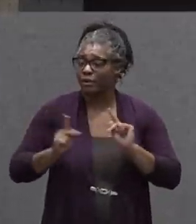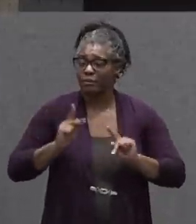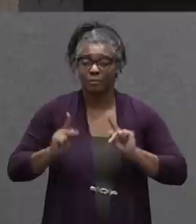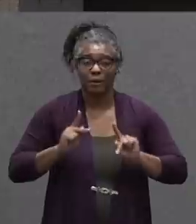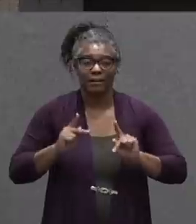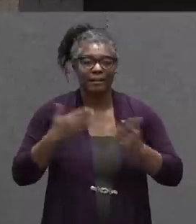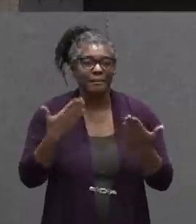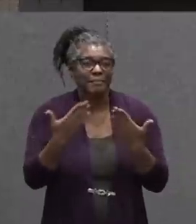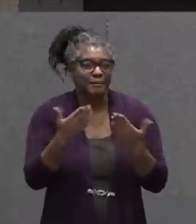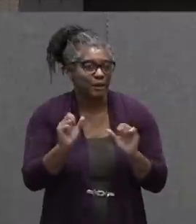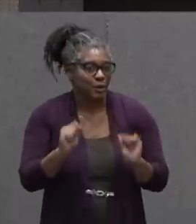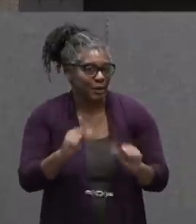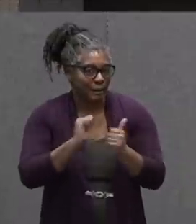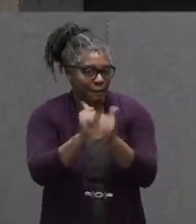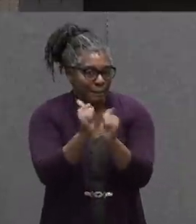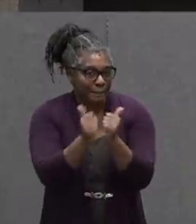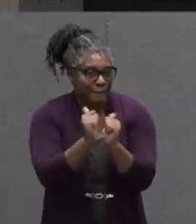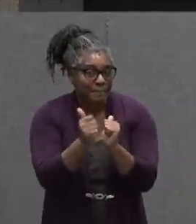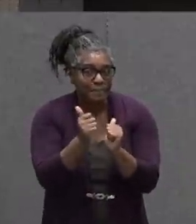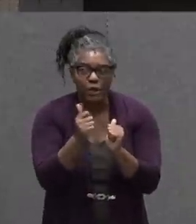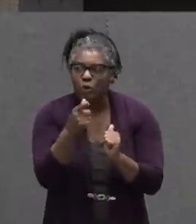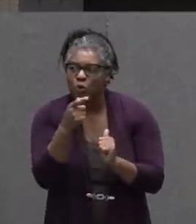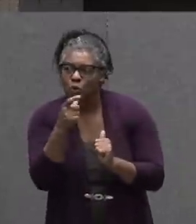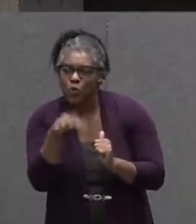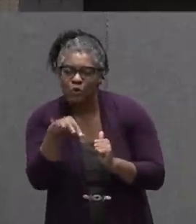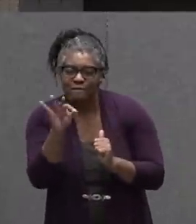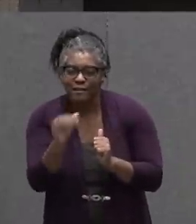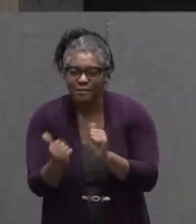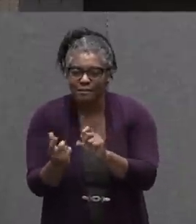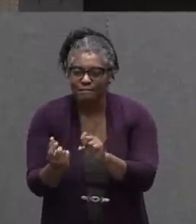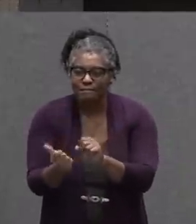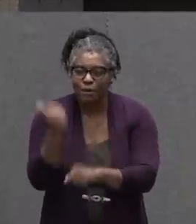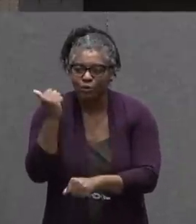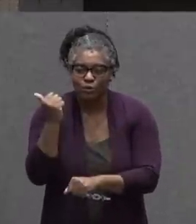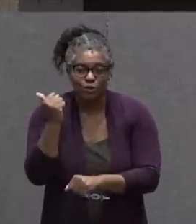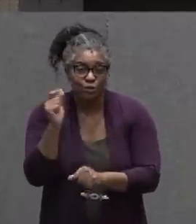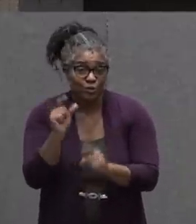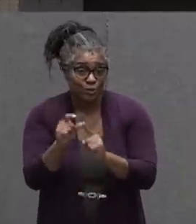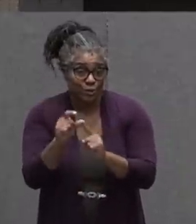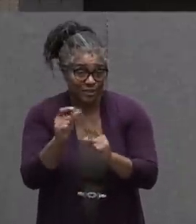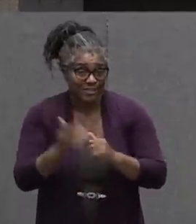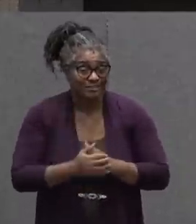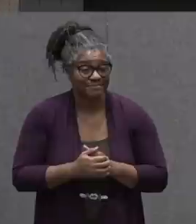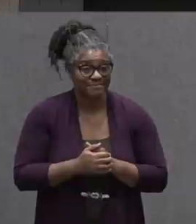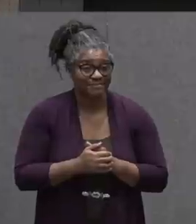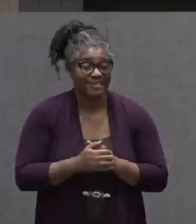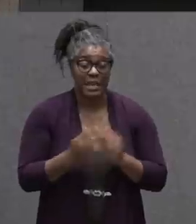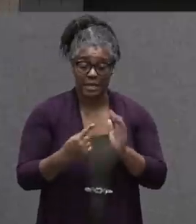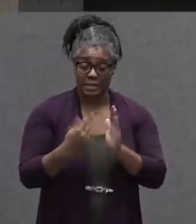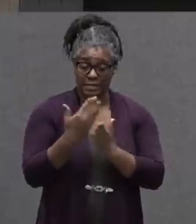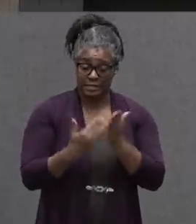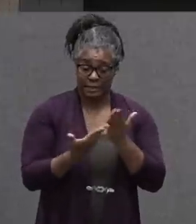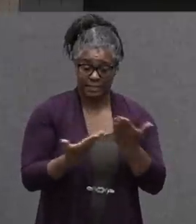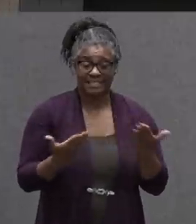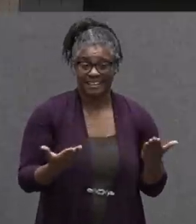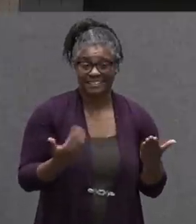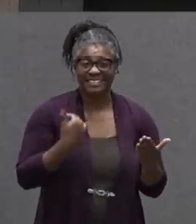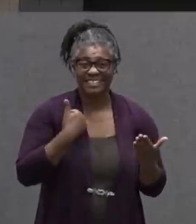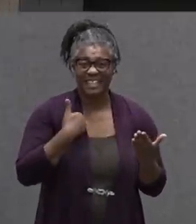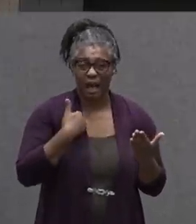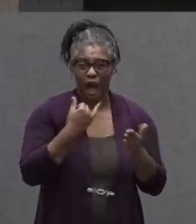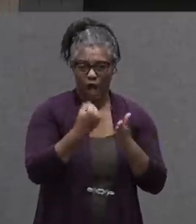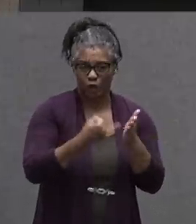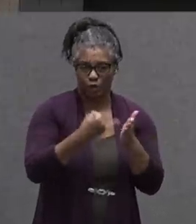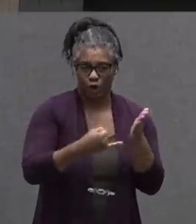find the most words. But you might also notice that I drew some things because I couldn't find a spider in my